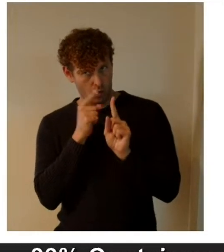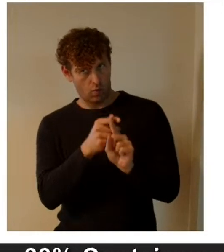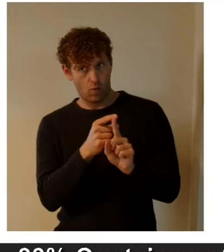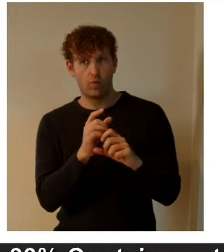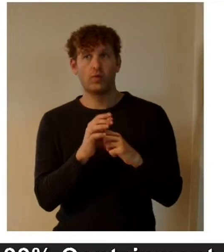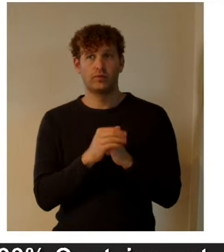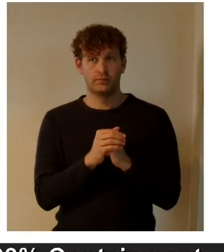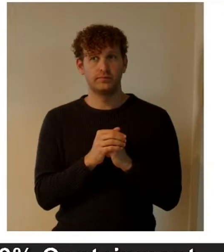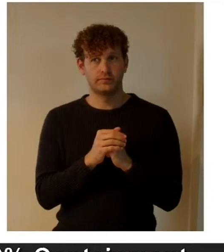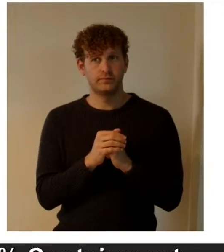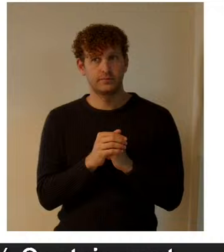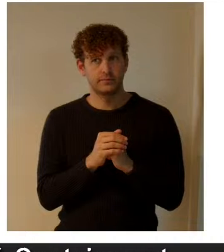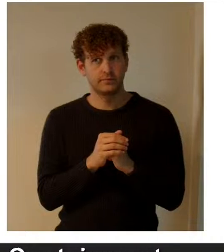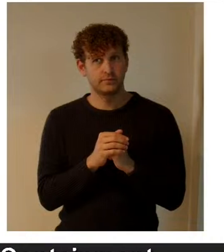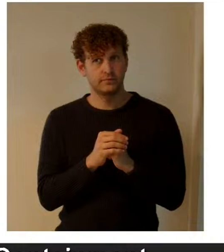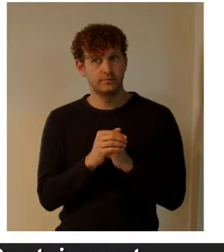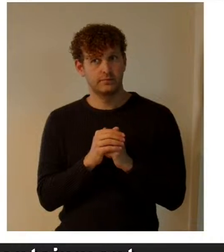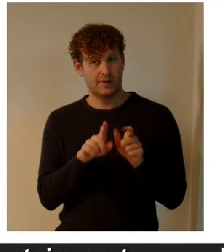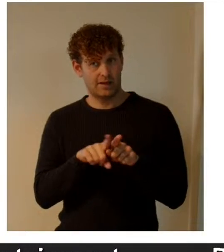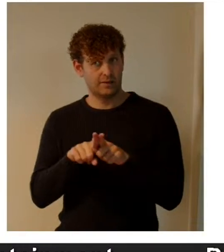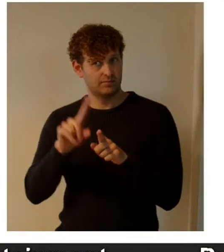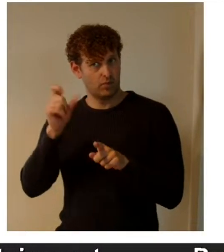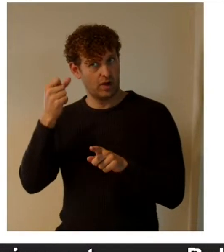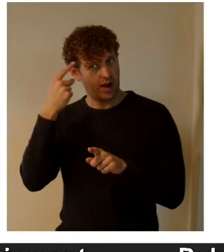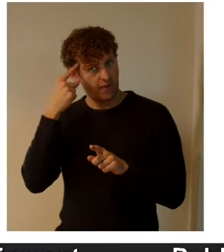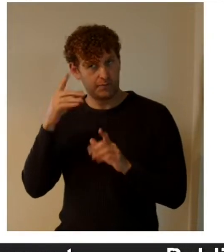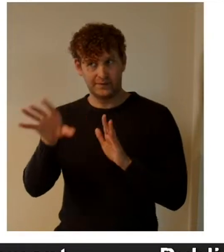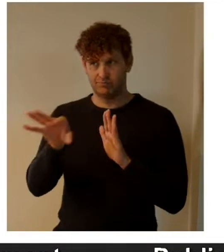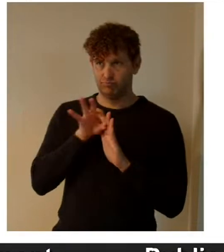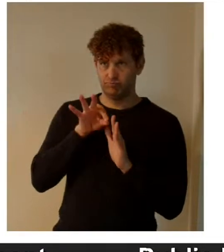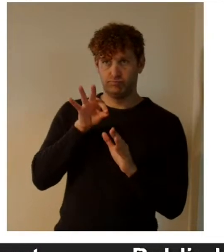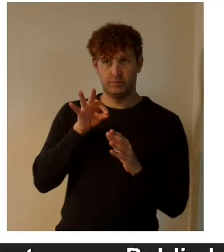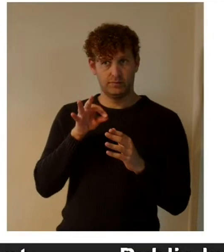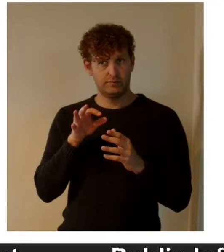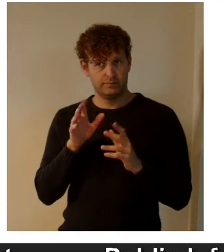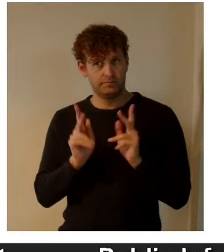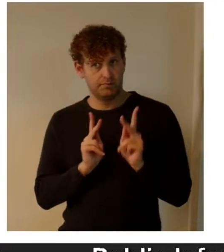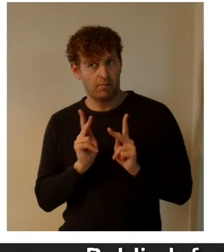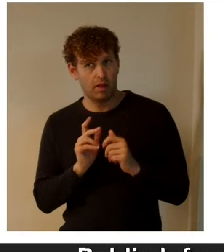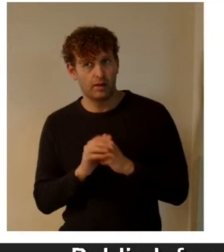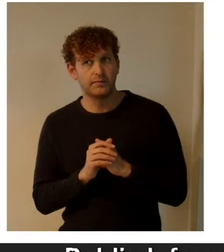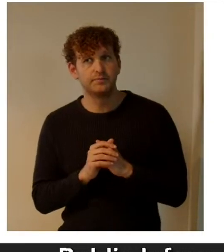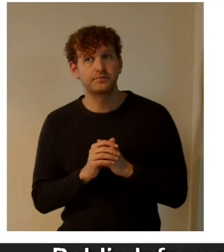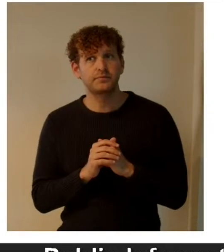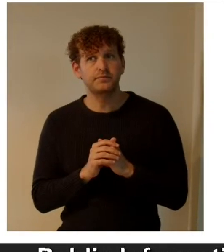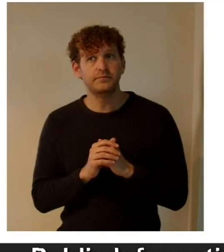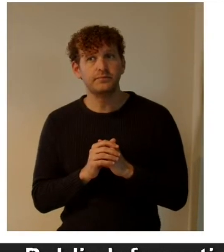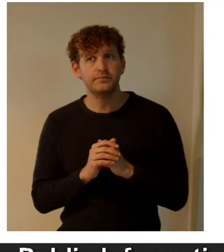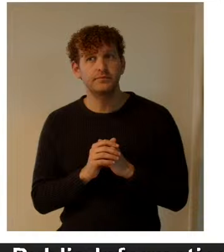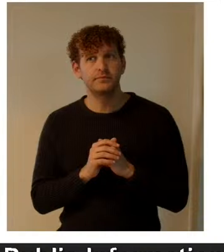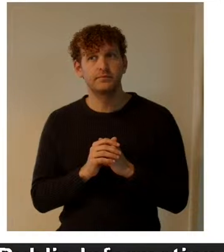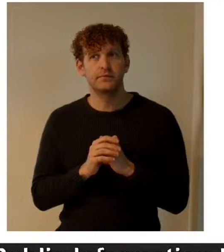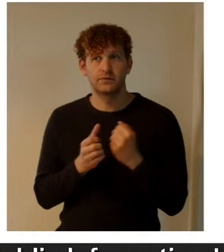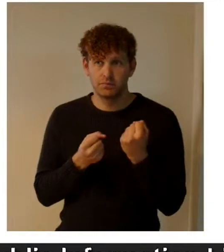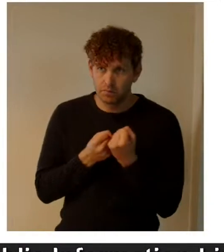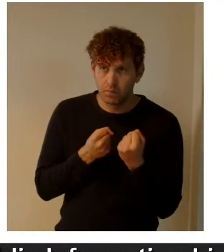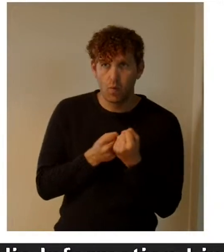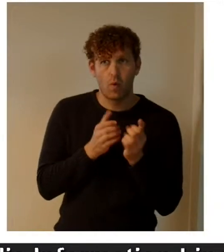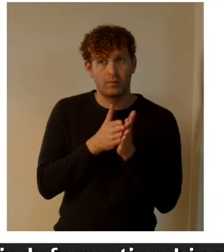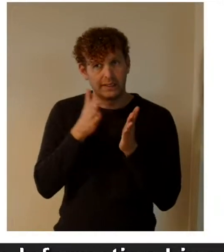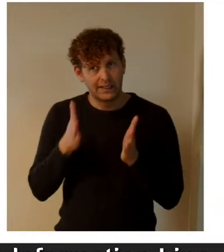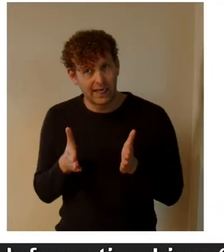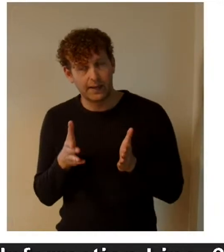of the way. Our neighbors deserve nothing less. To all the residents in our county, we